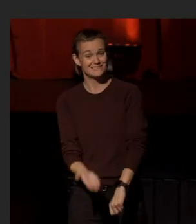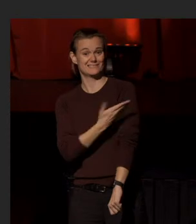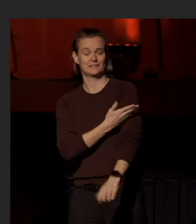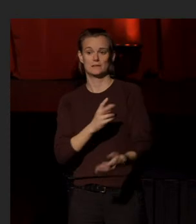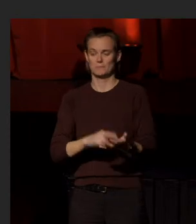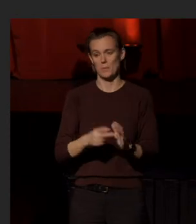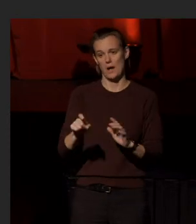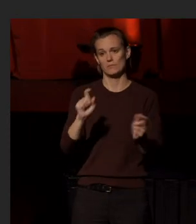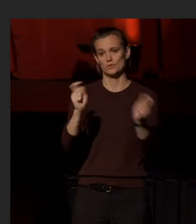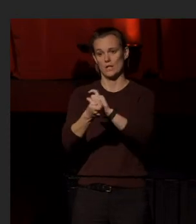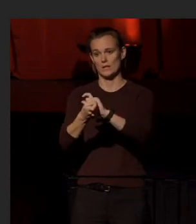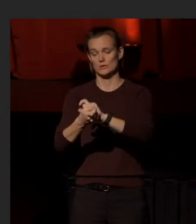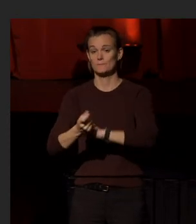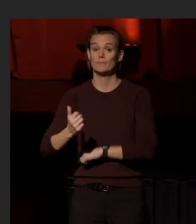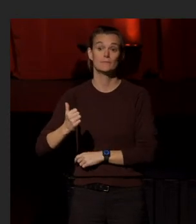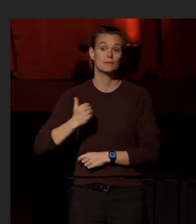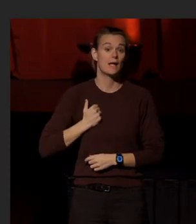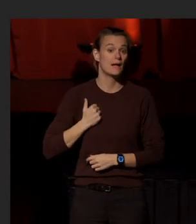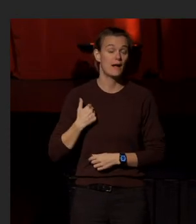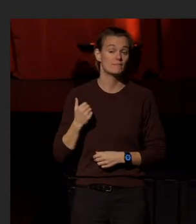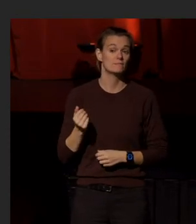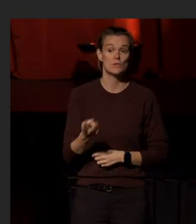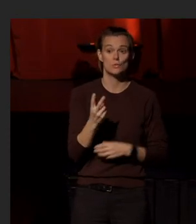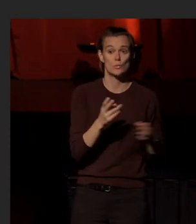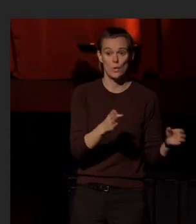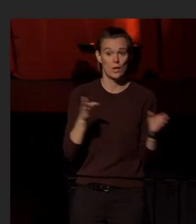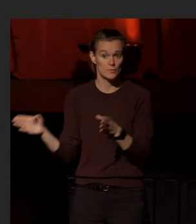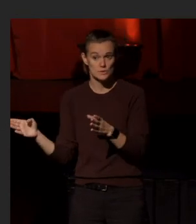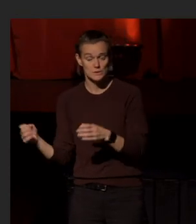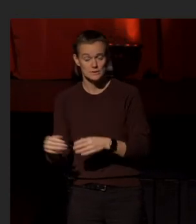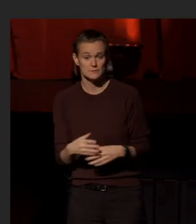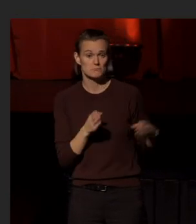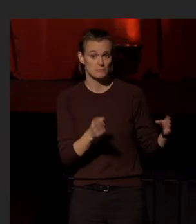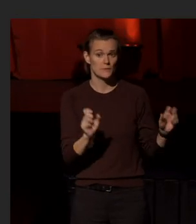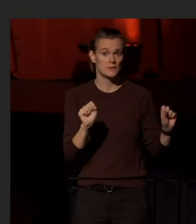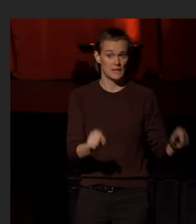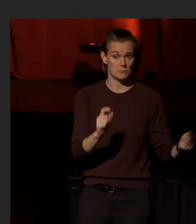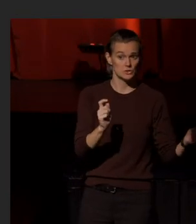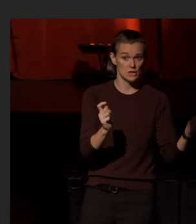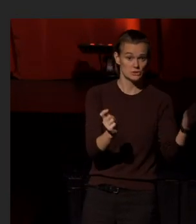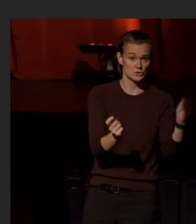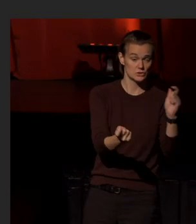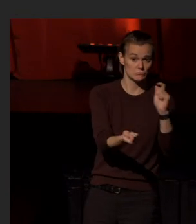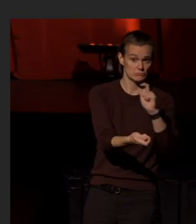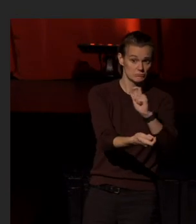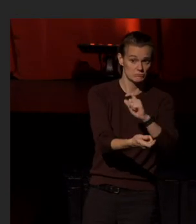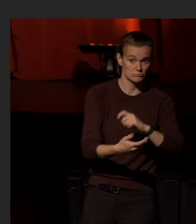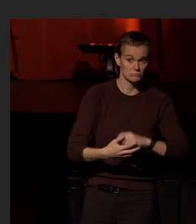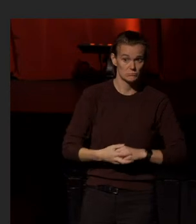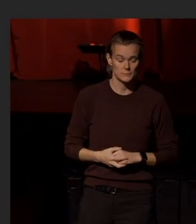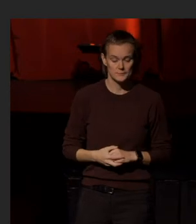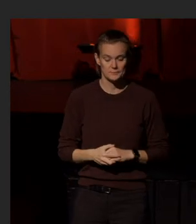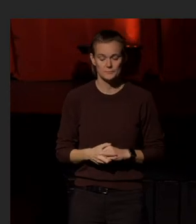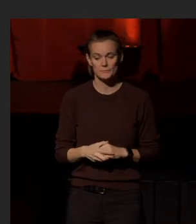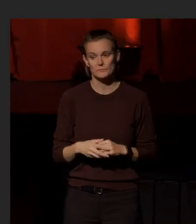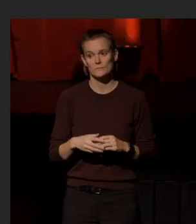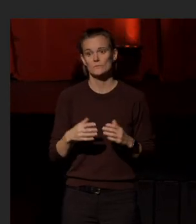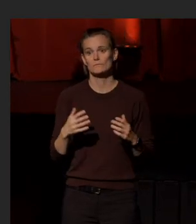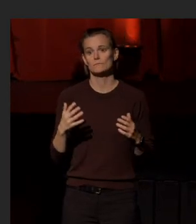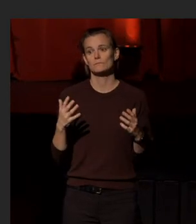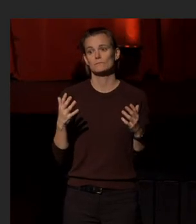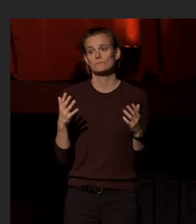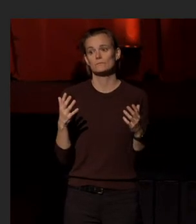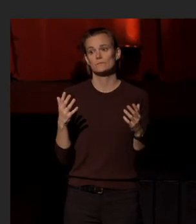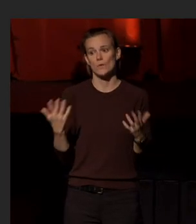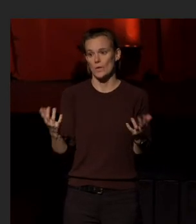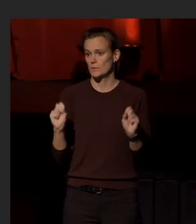can go two ways. We can make some meaningful changes at this turning point, or we can just have more of